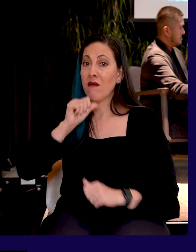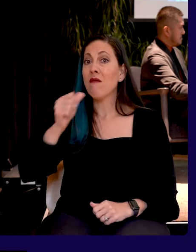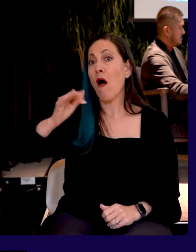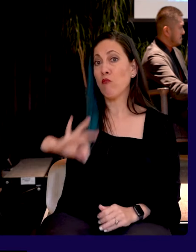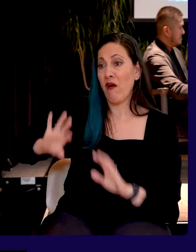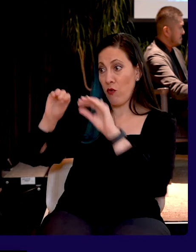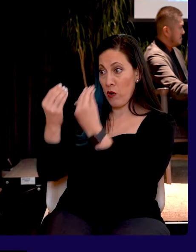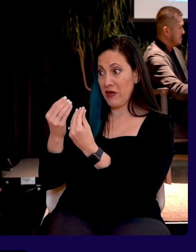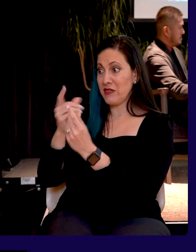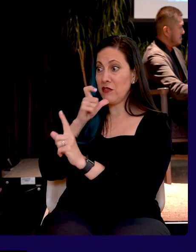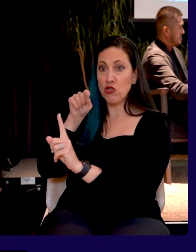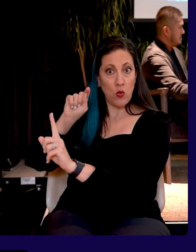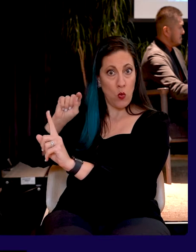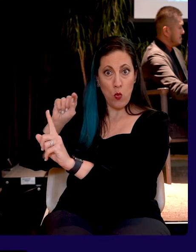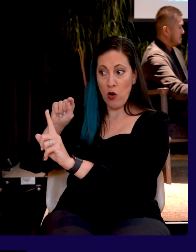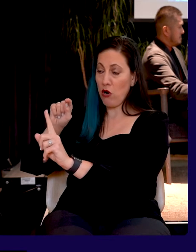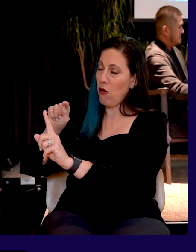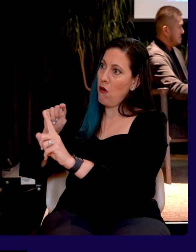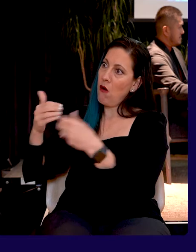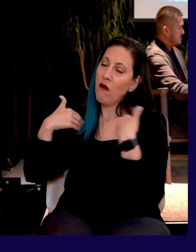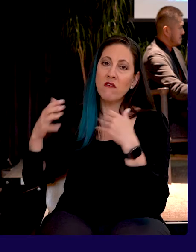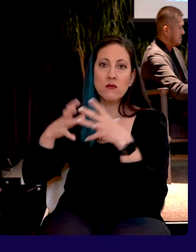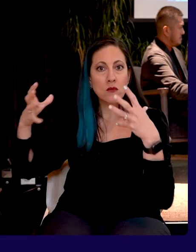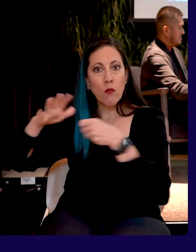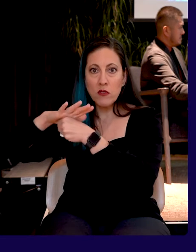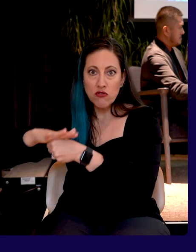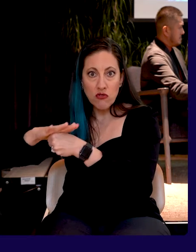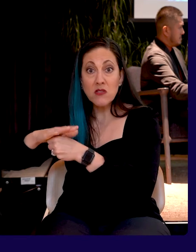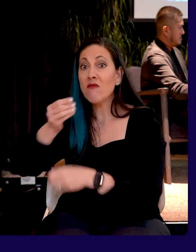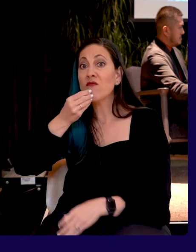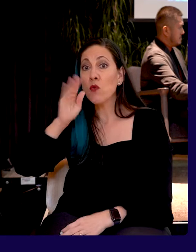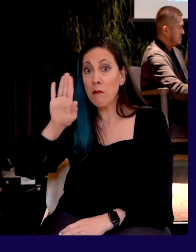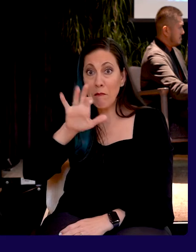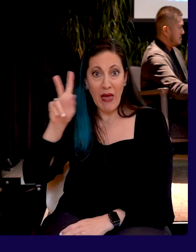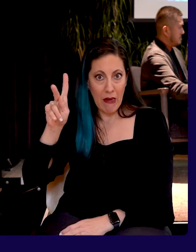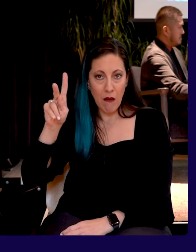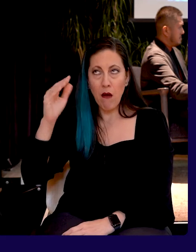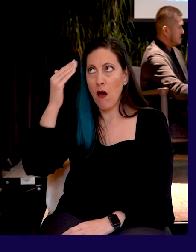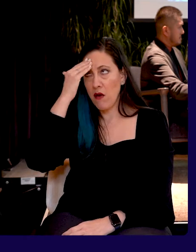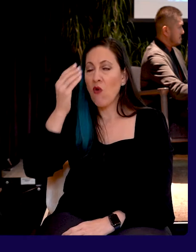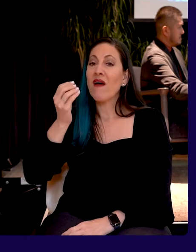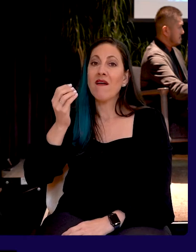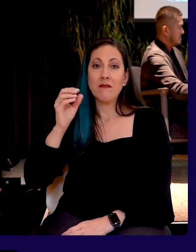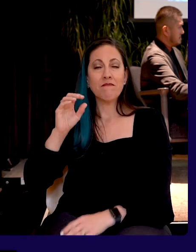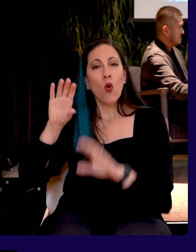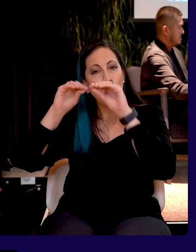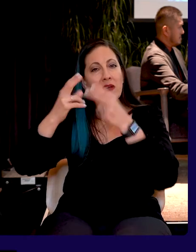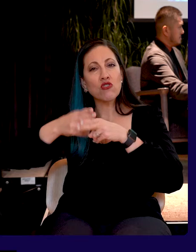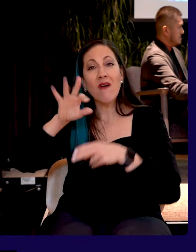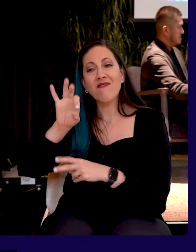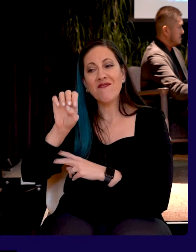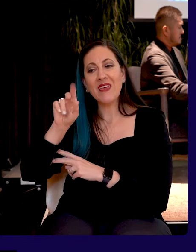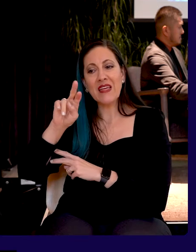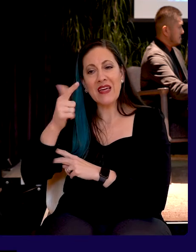to organizations that were under a lot of stress. The food banks, I know Feeding Texas is here, the